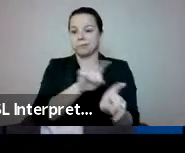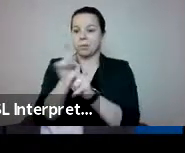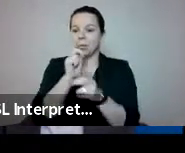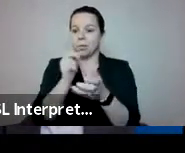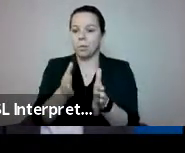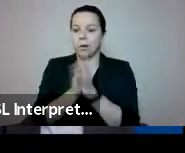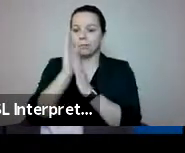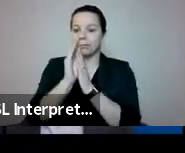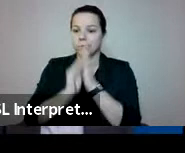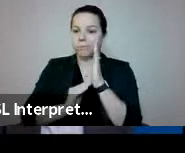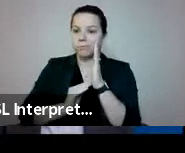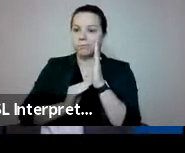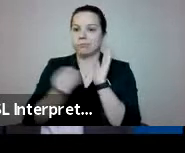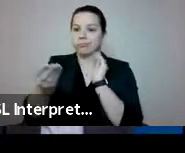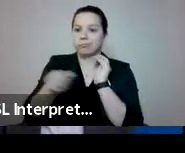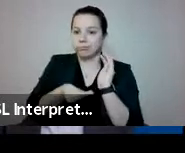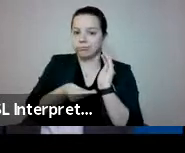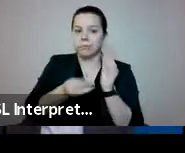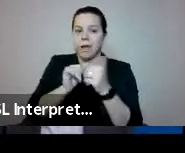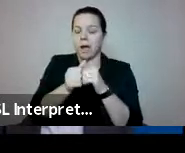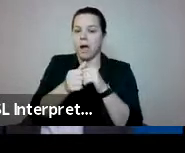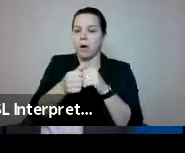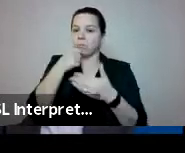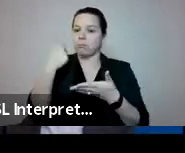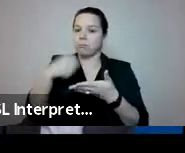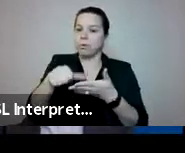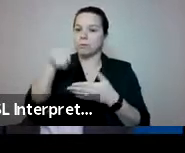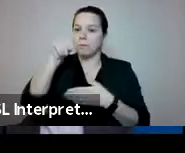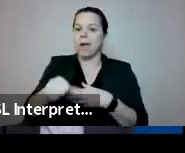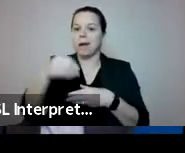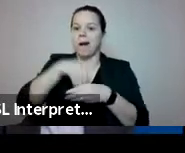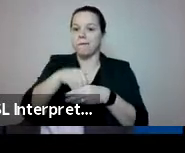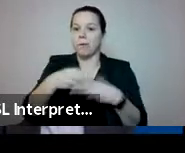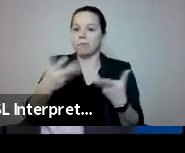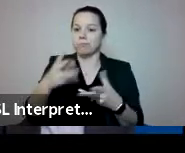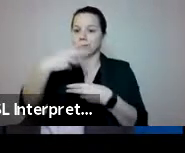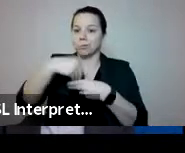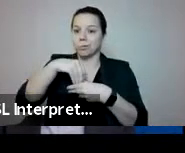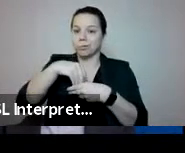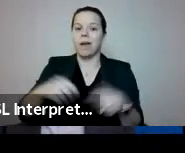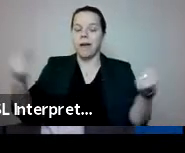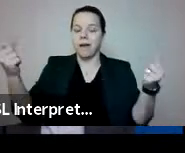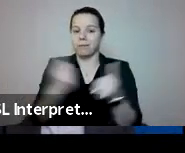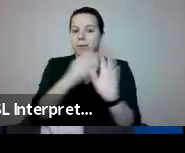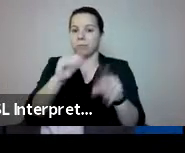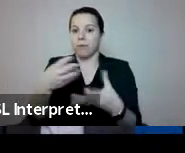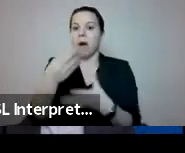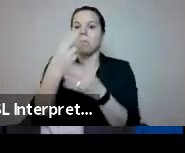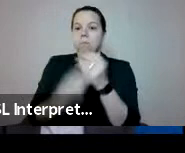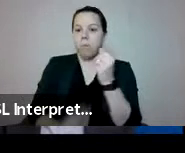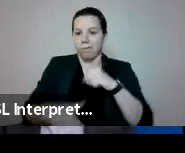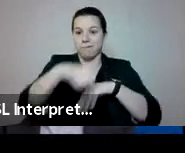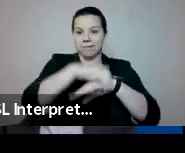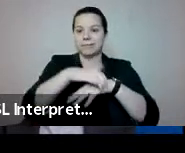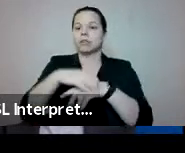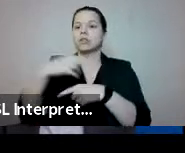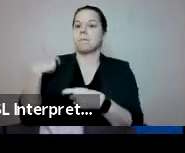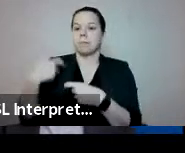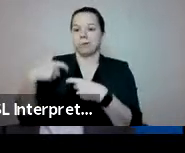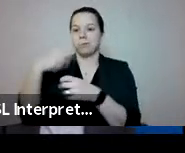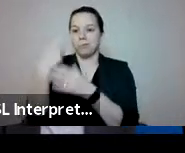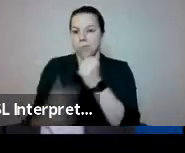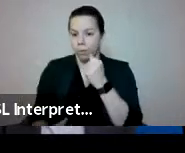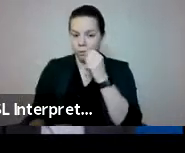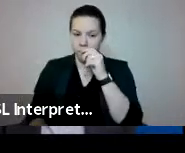to complete and return via an enclosed postage paid envelope. All survey materials were provided in English and Spanish. The